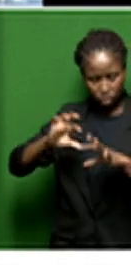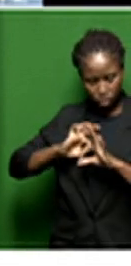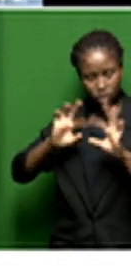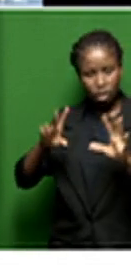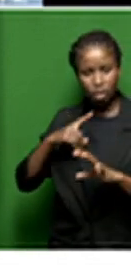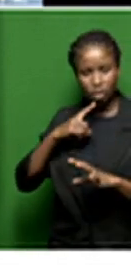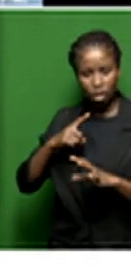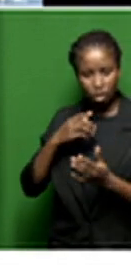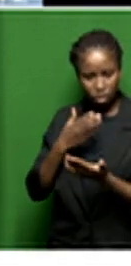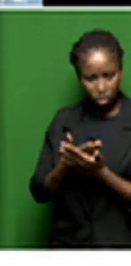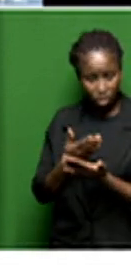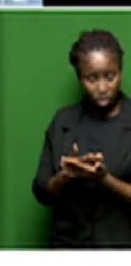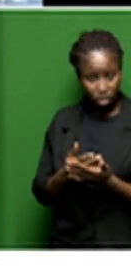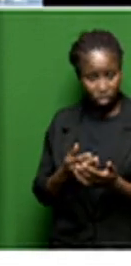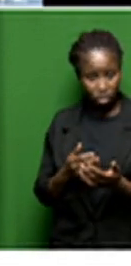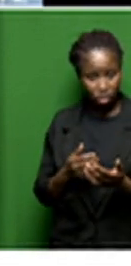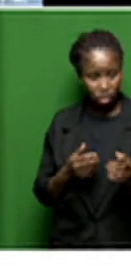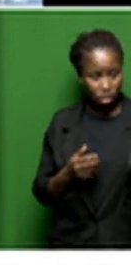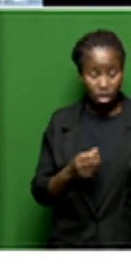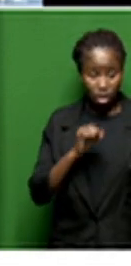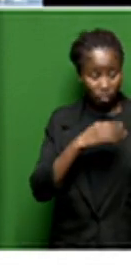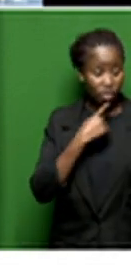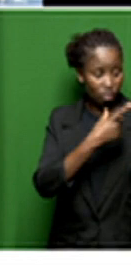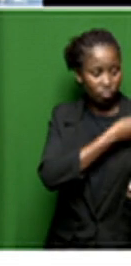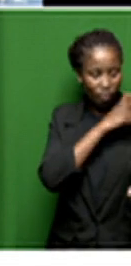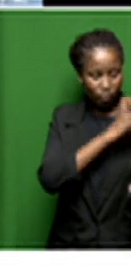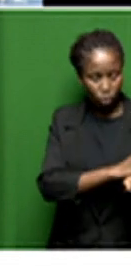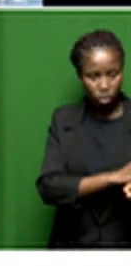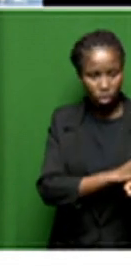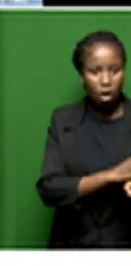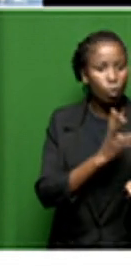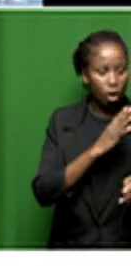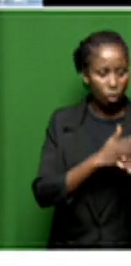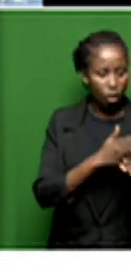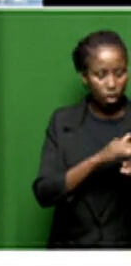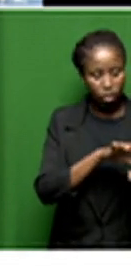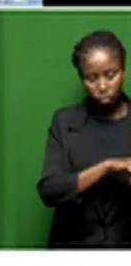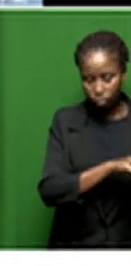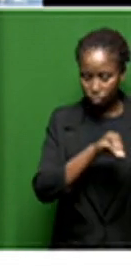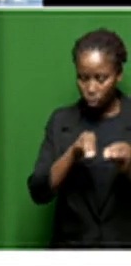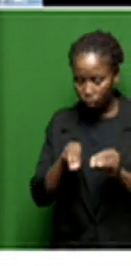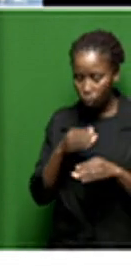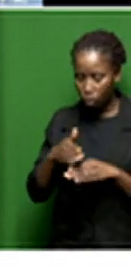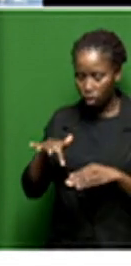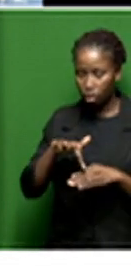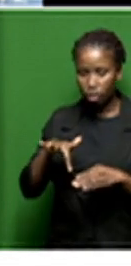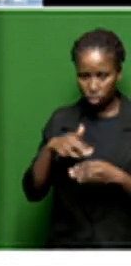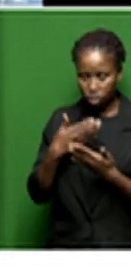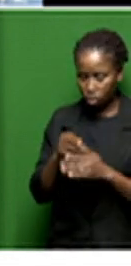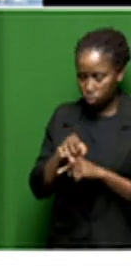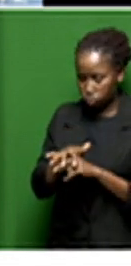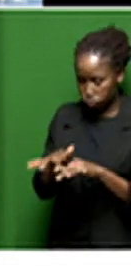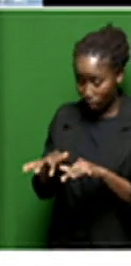infect fellow co-workers or other residents citizens, then we have a